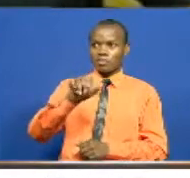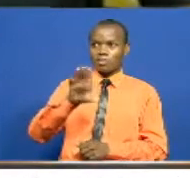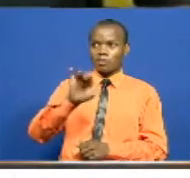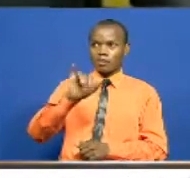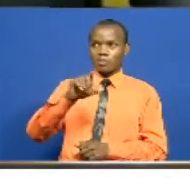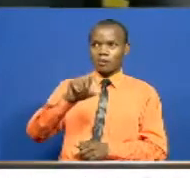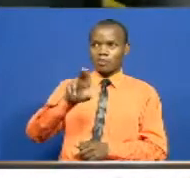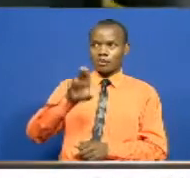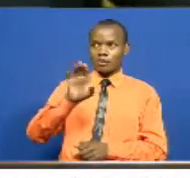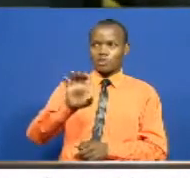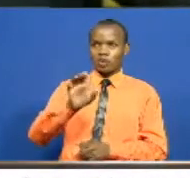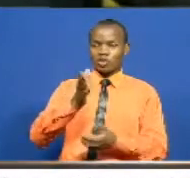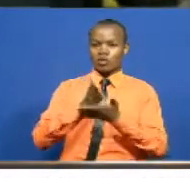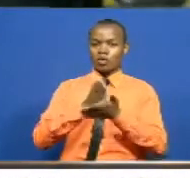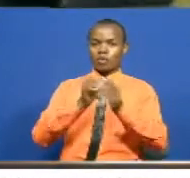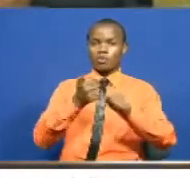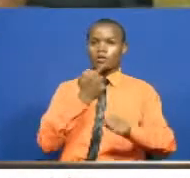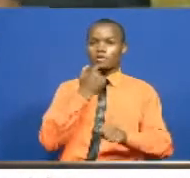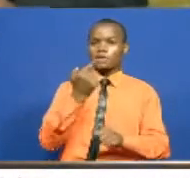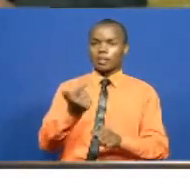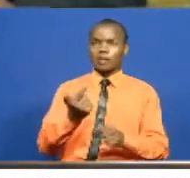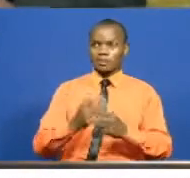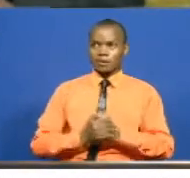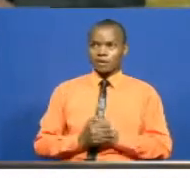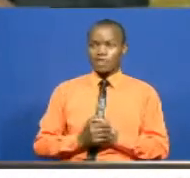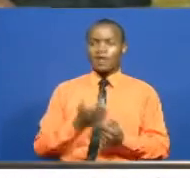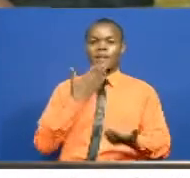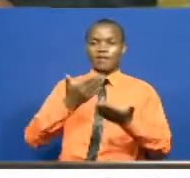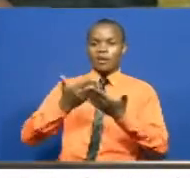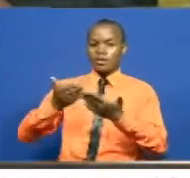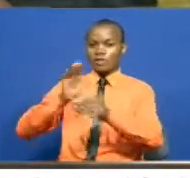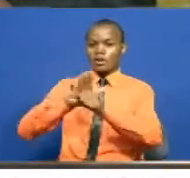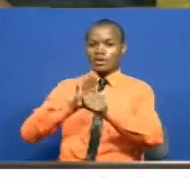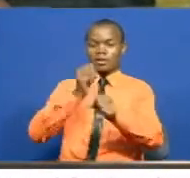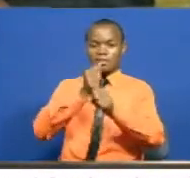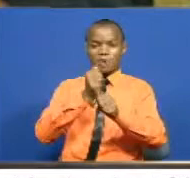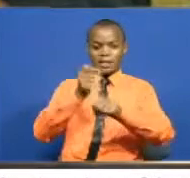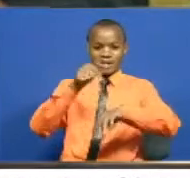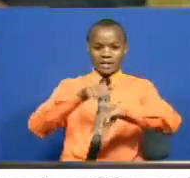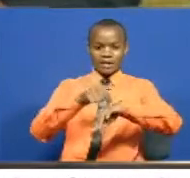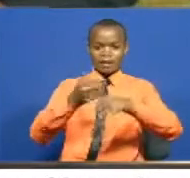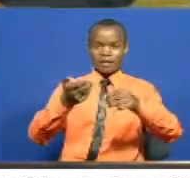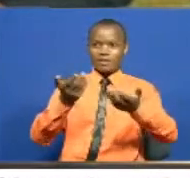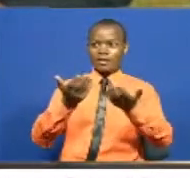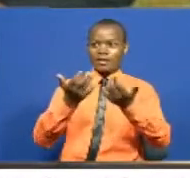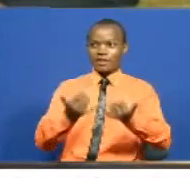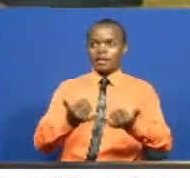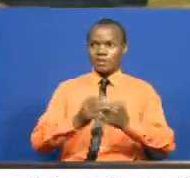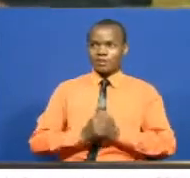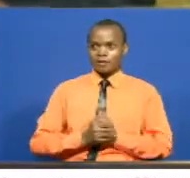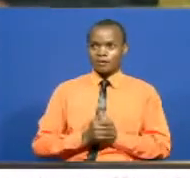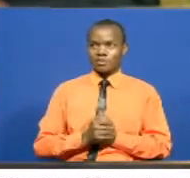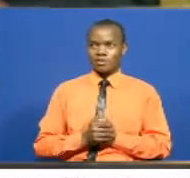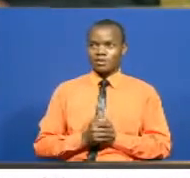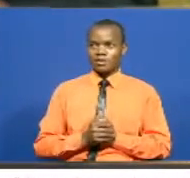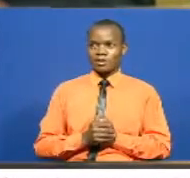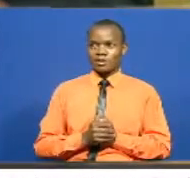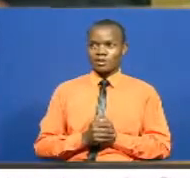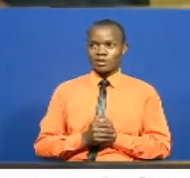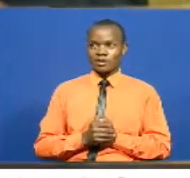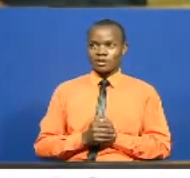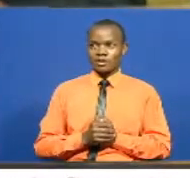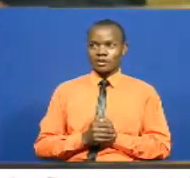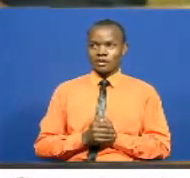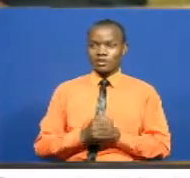I know, I can tell you, obrigado for making your time this morning. Thank you, obrigado. Sorry for my English,